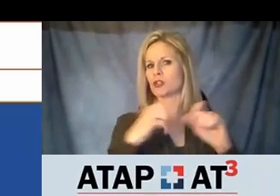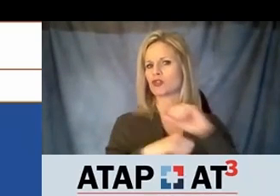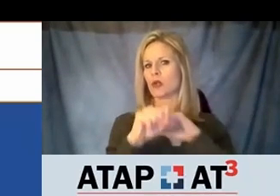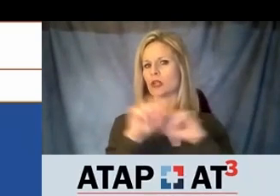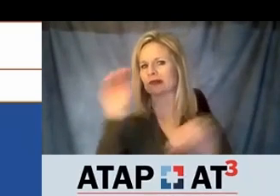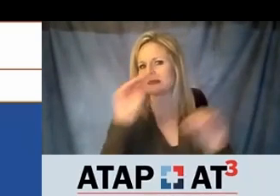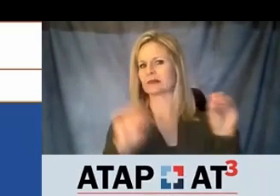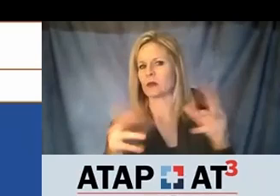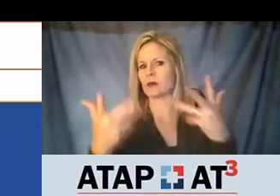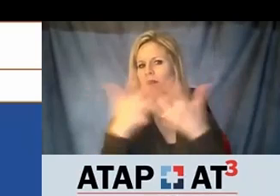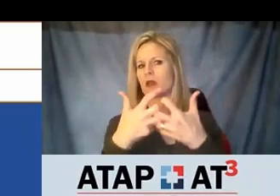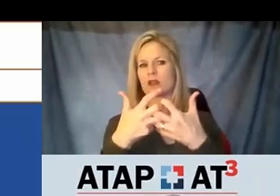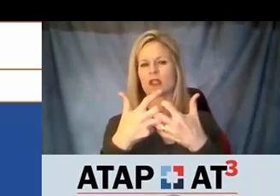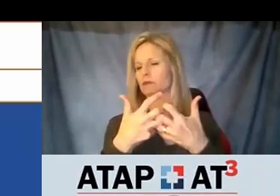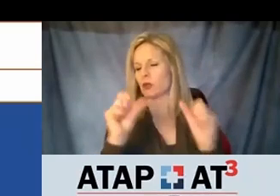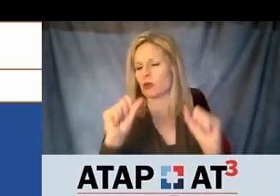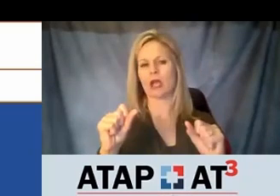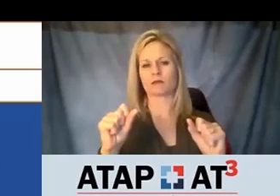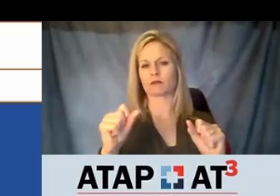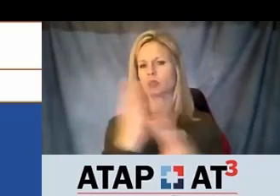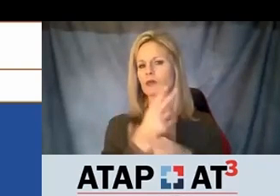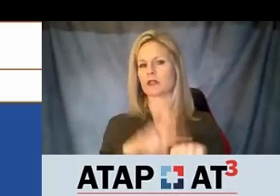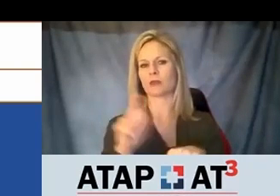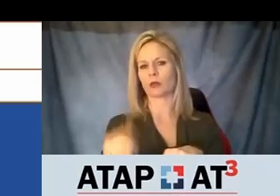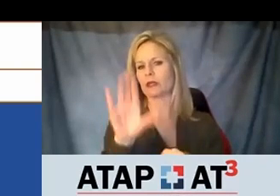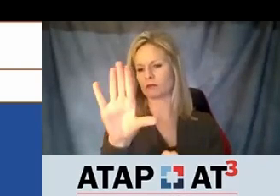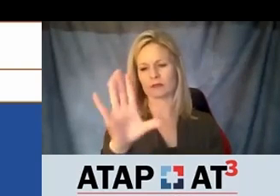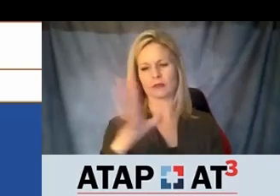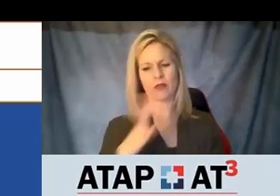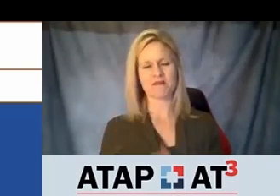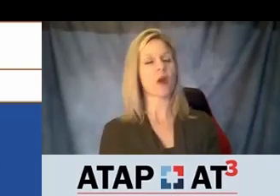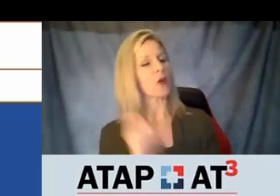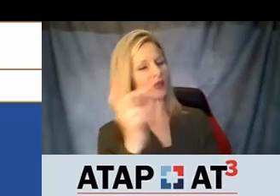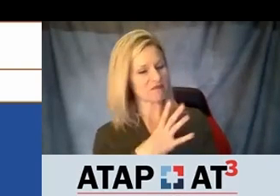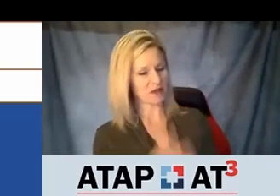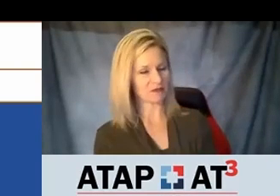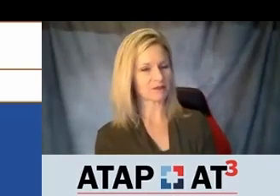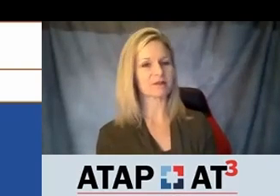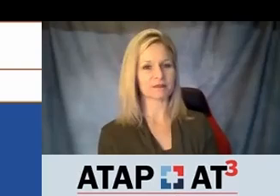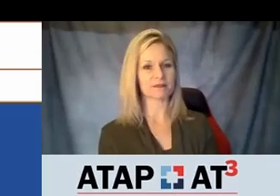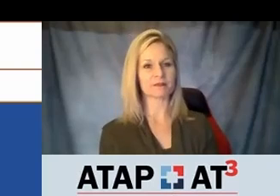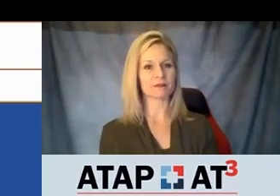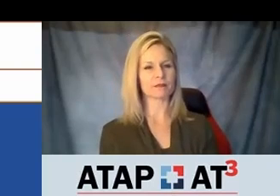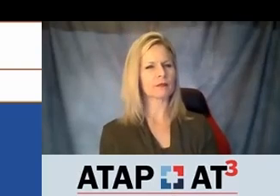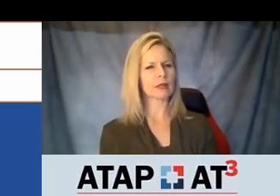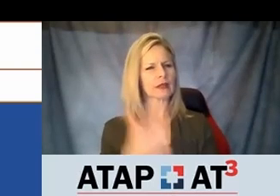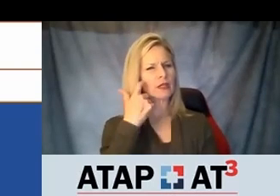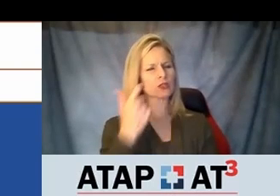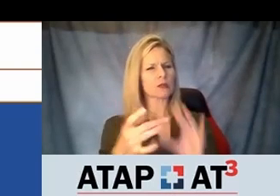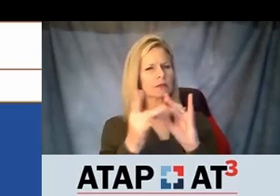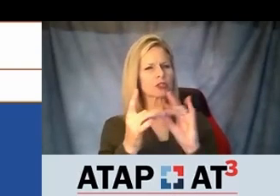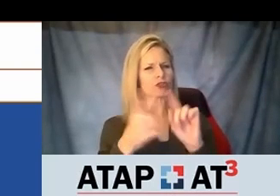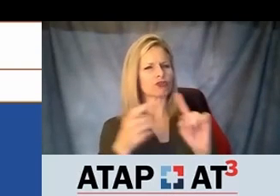it'll fit in. So feel free to take the time you need. Okay. Let's see, I think we just had a message from